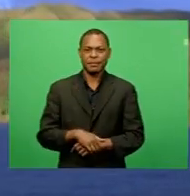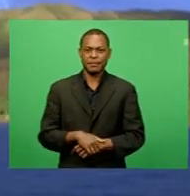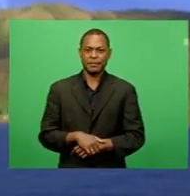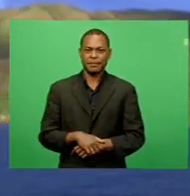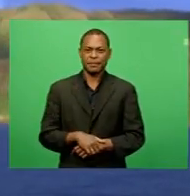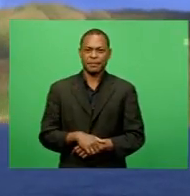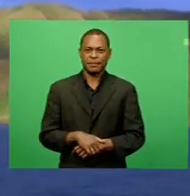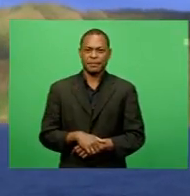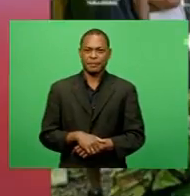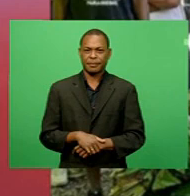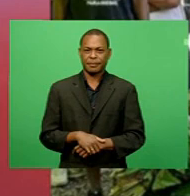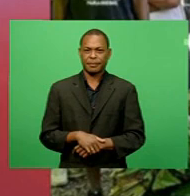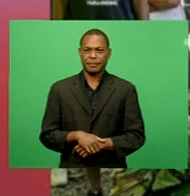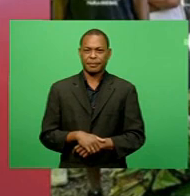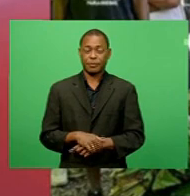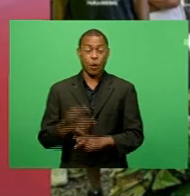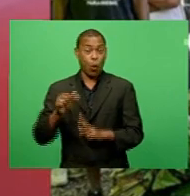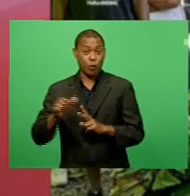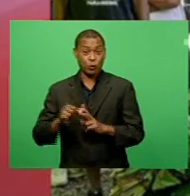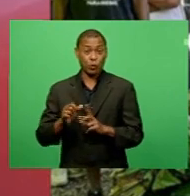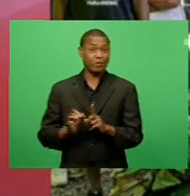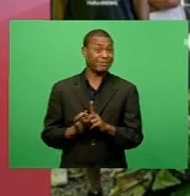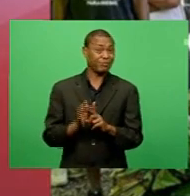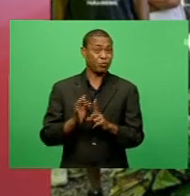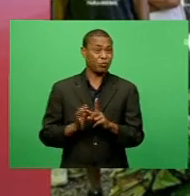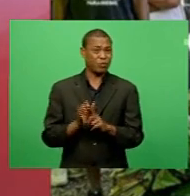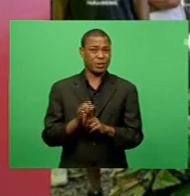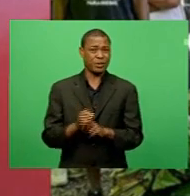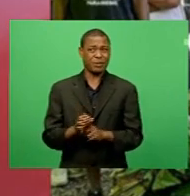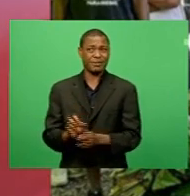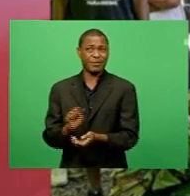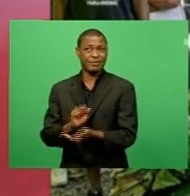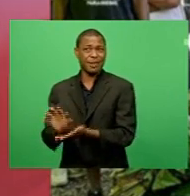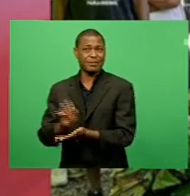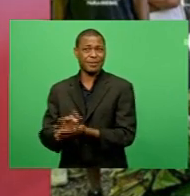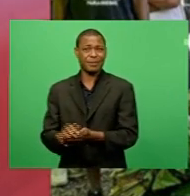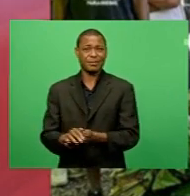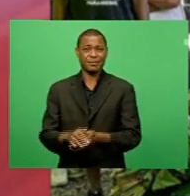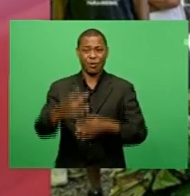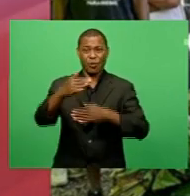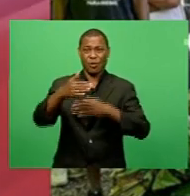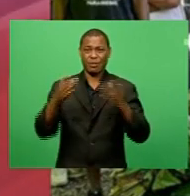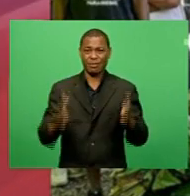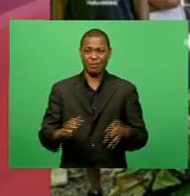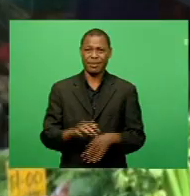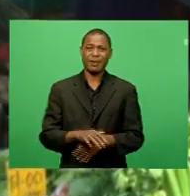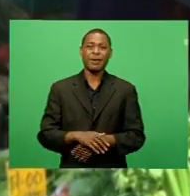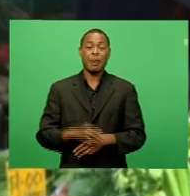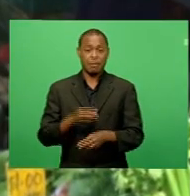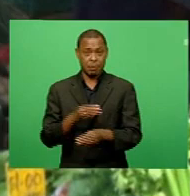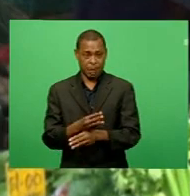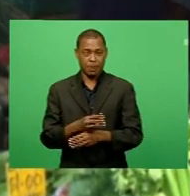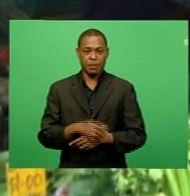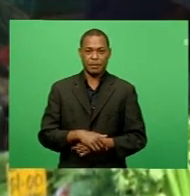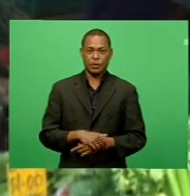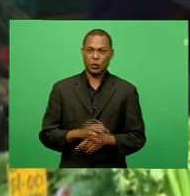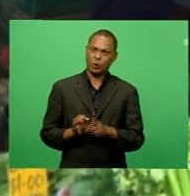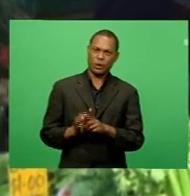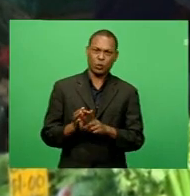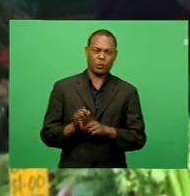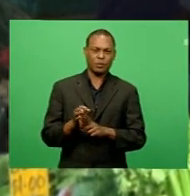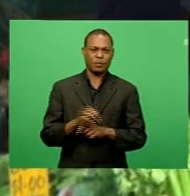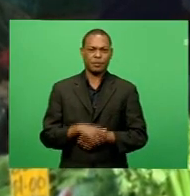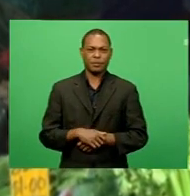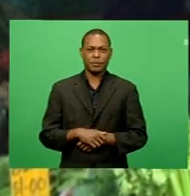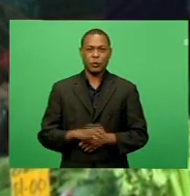sales have also increased. We are now exporting about 9 to 10 containers every month, which is a big increase for us. The Agriculture Ministry plans